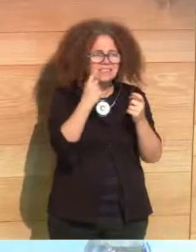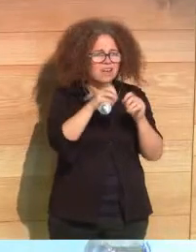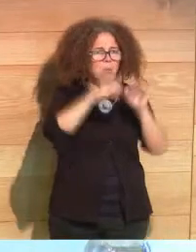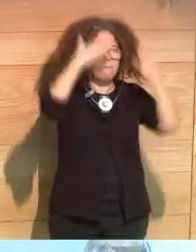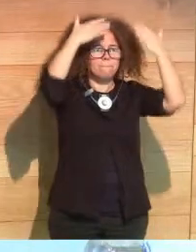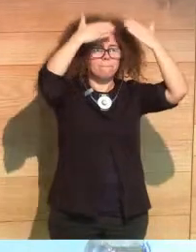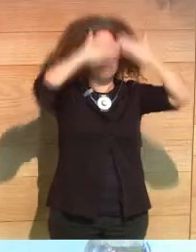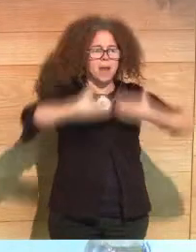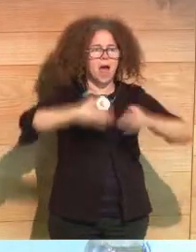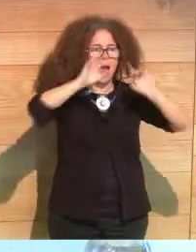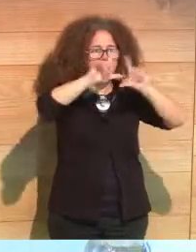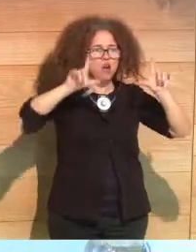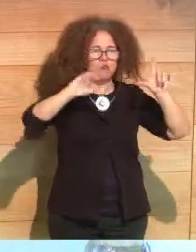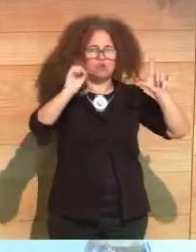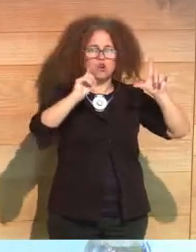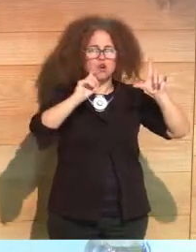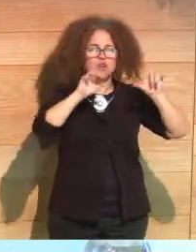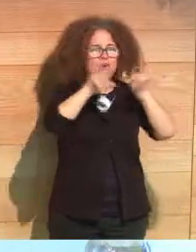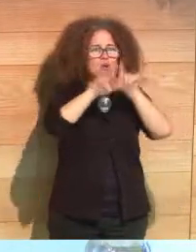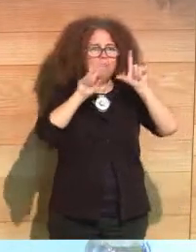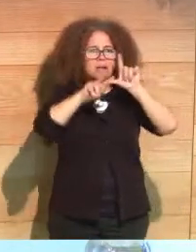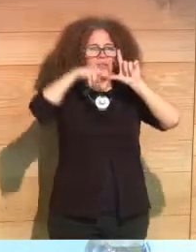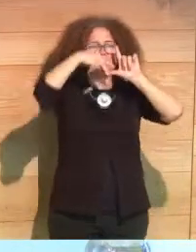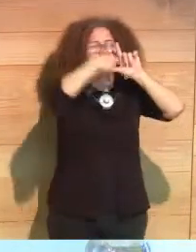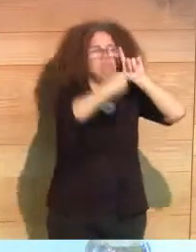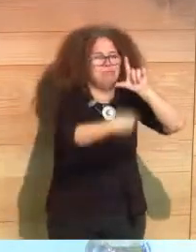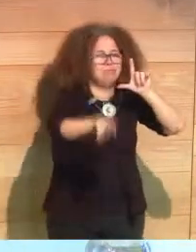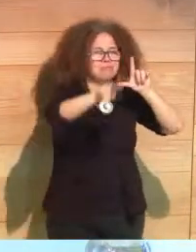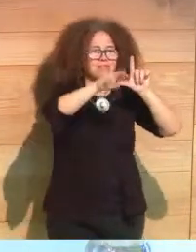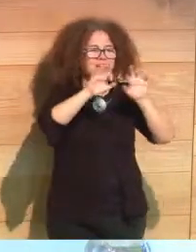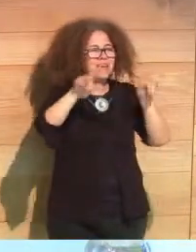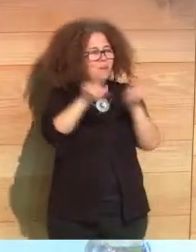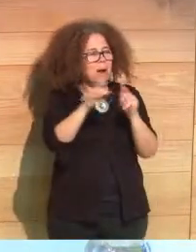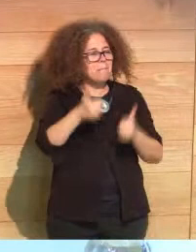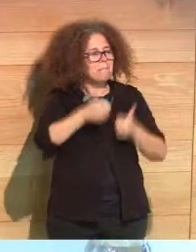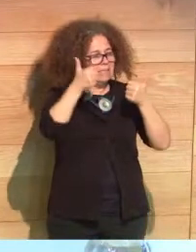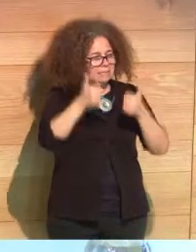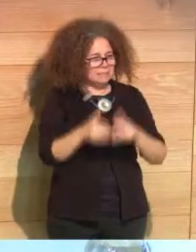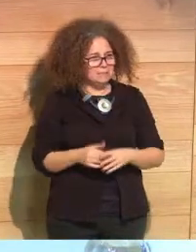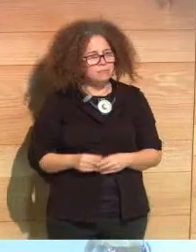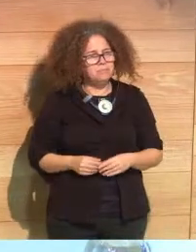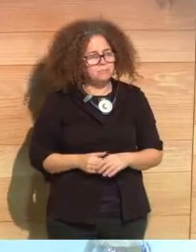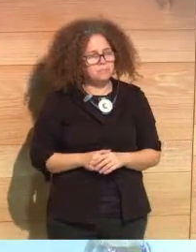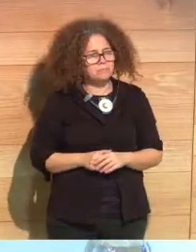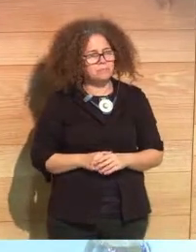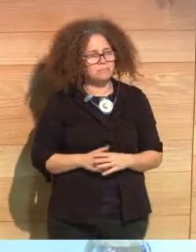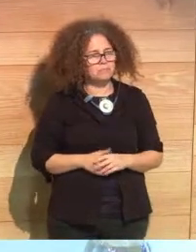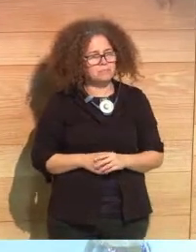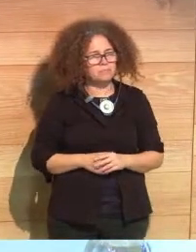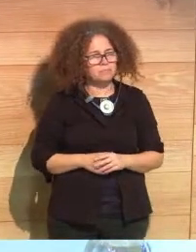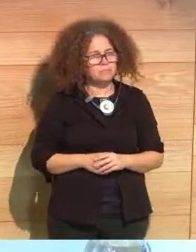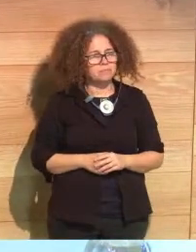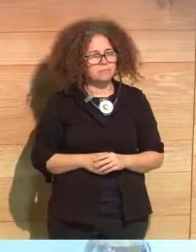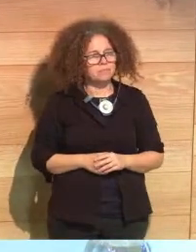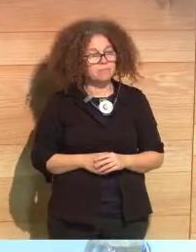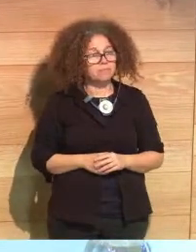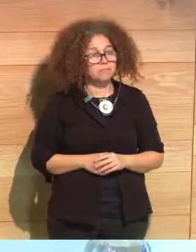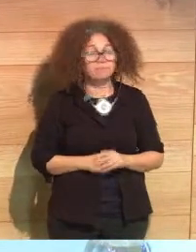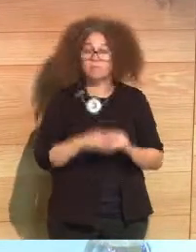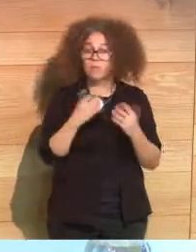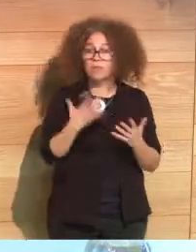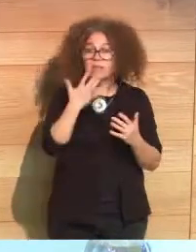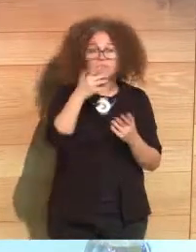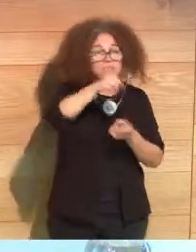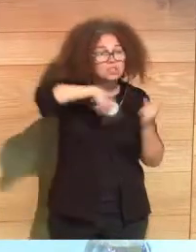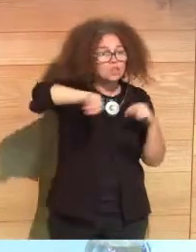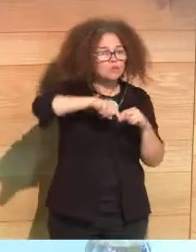immersive environments with the installations we present. So walking in the space and experiencing the installations,